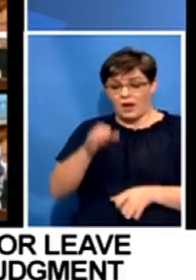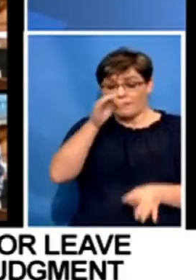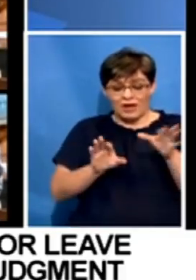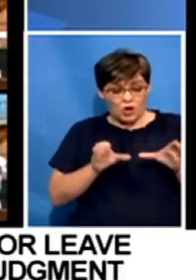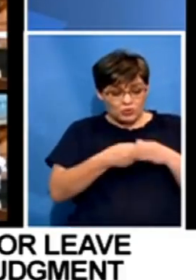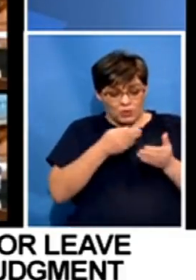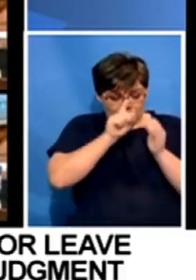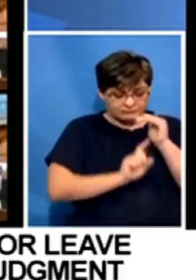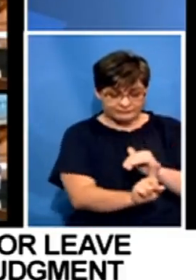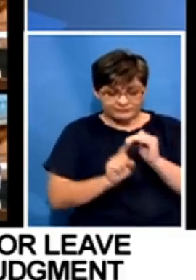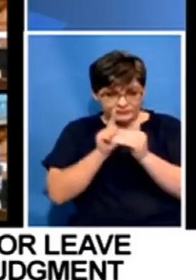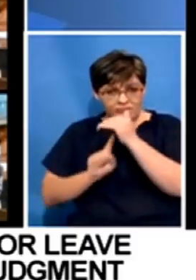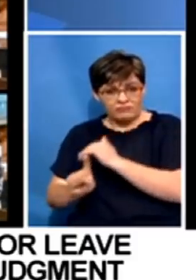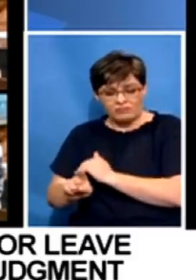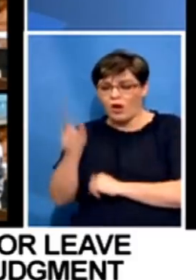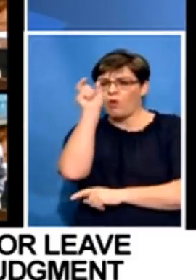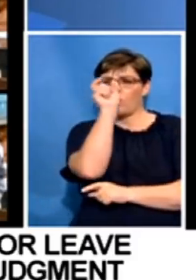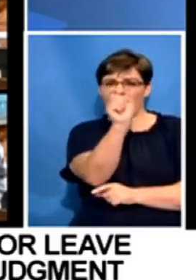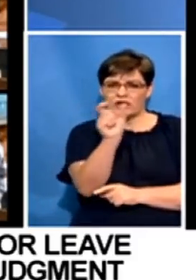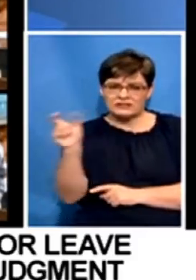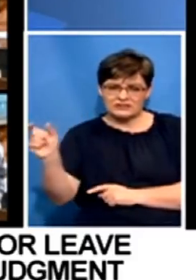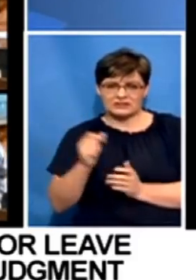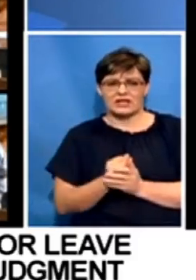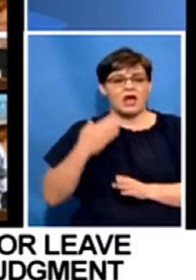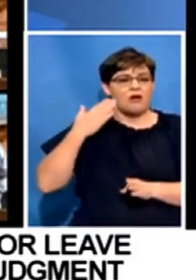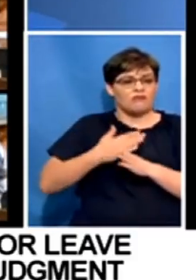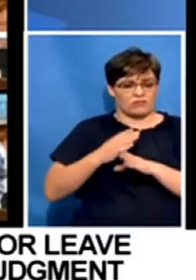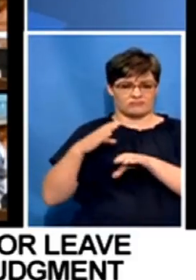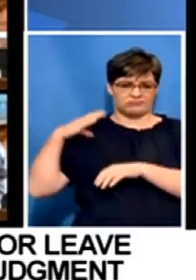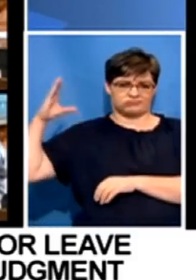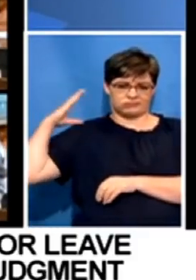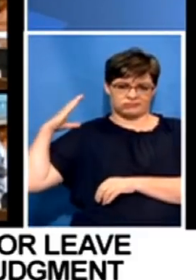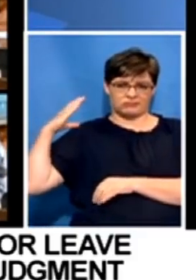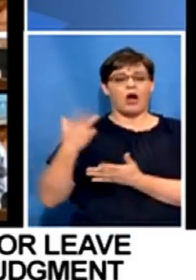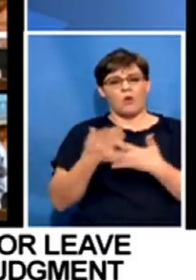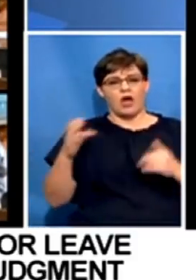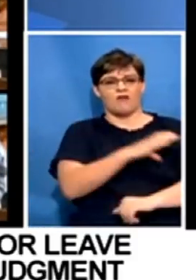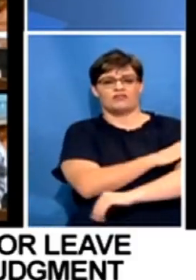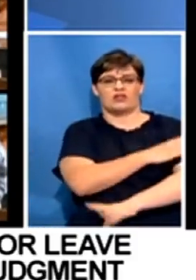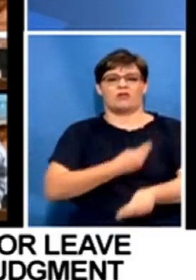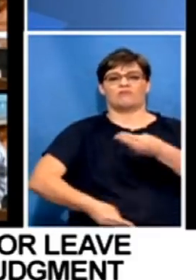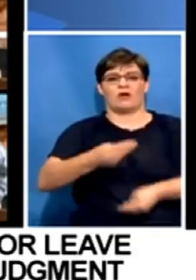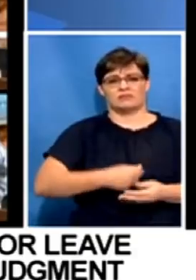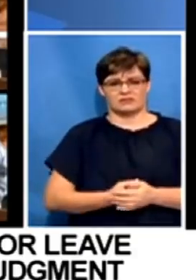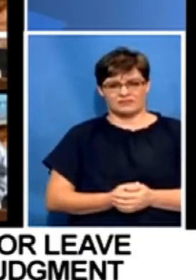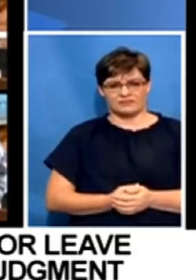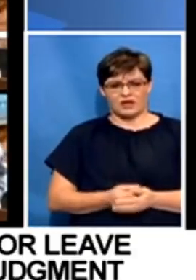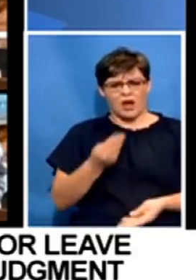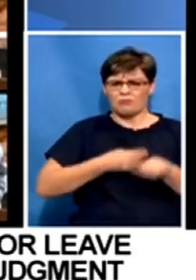weddings and functions where officials get bribed. They don't get bribed in their offices.